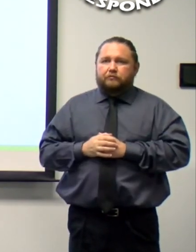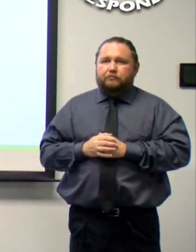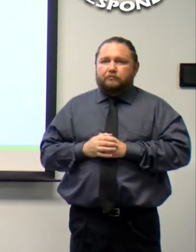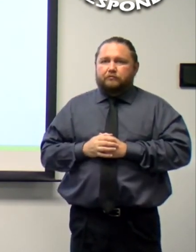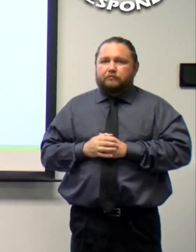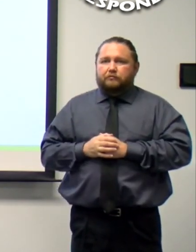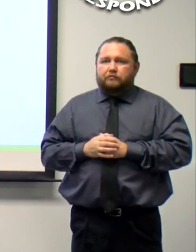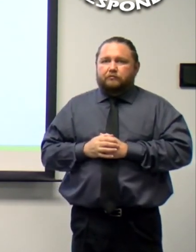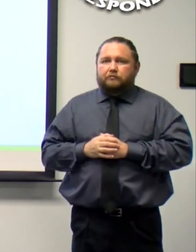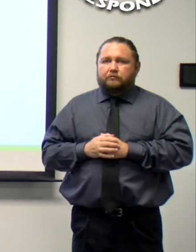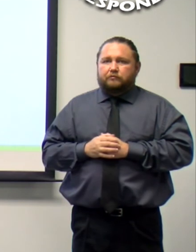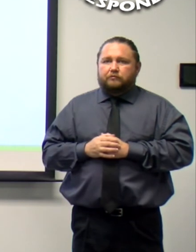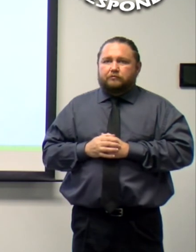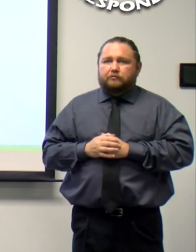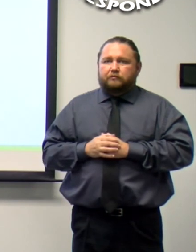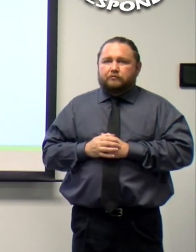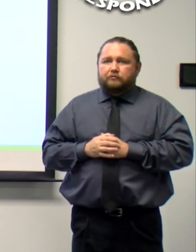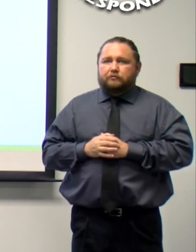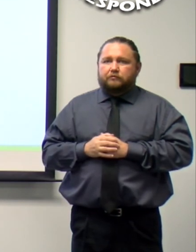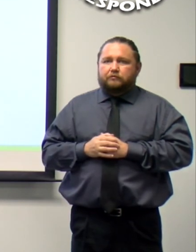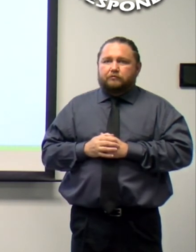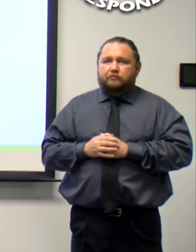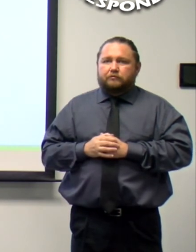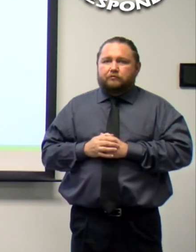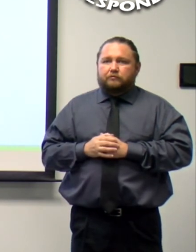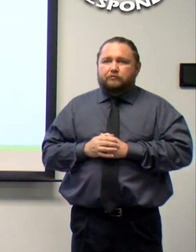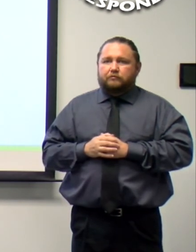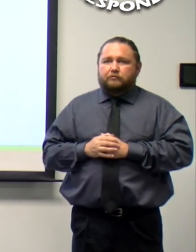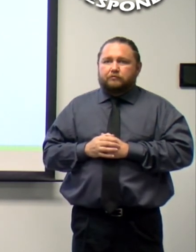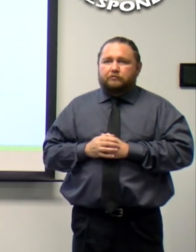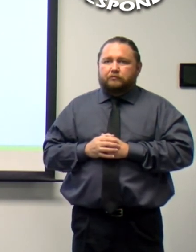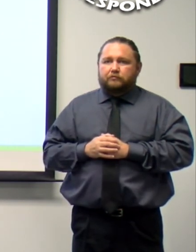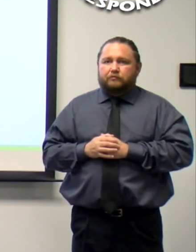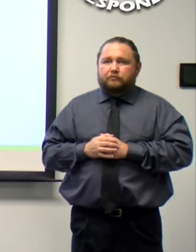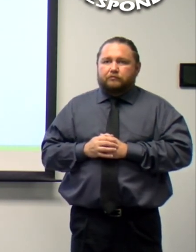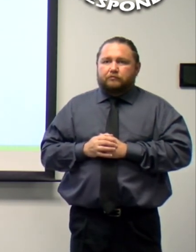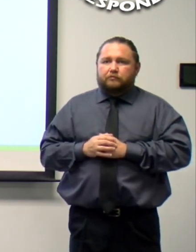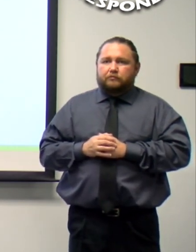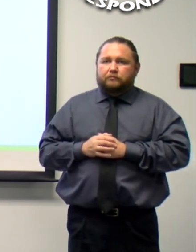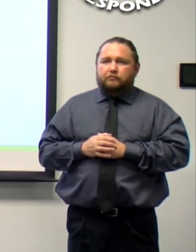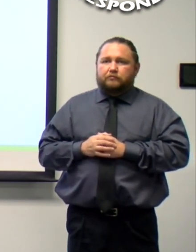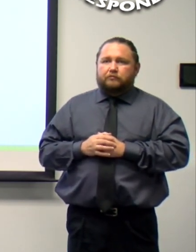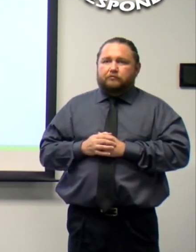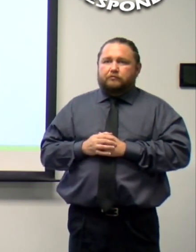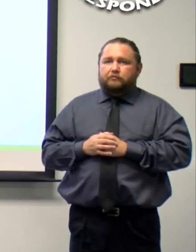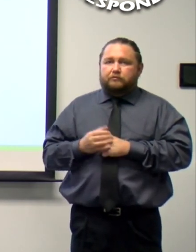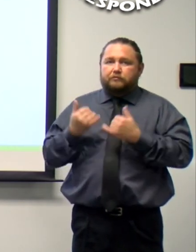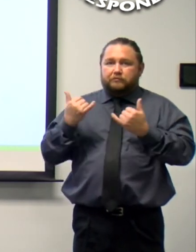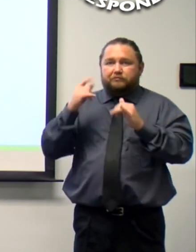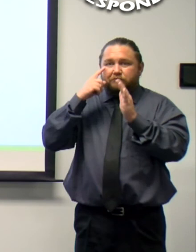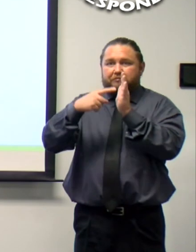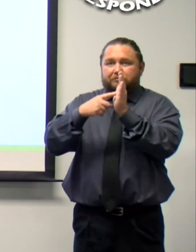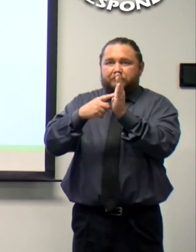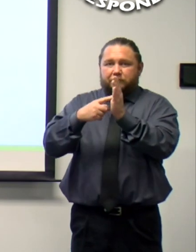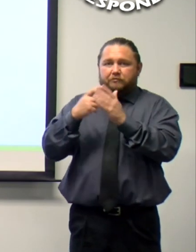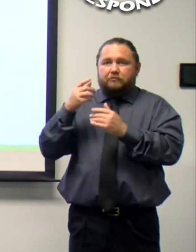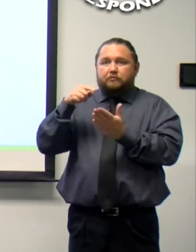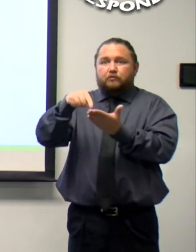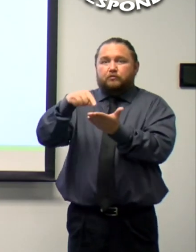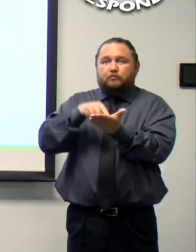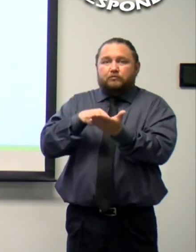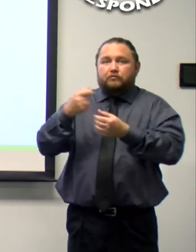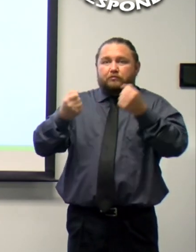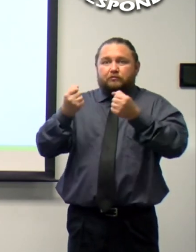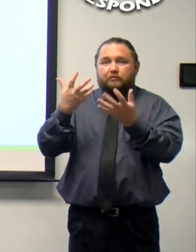example, cars can still be registered, but under a slightly different system. If you have a car, meaning either